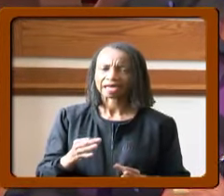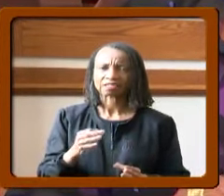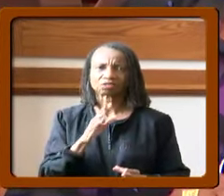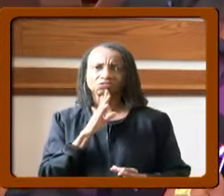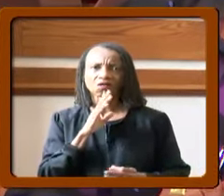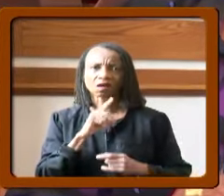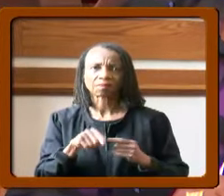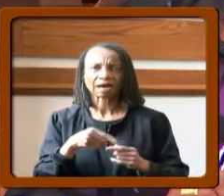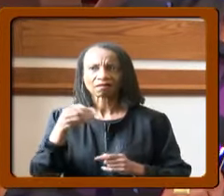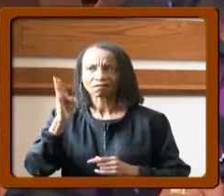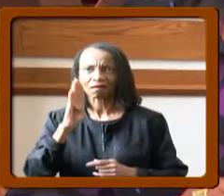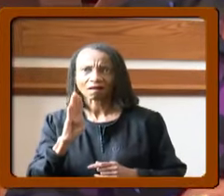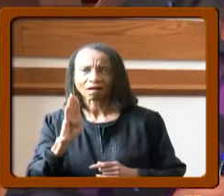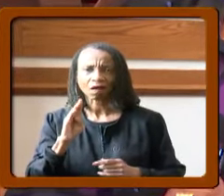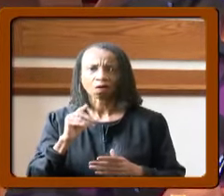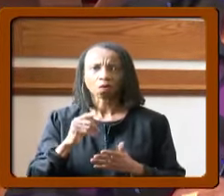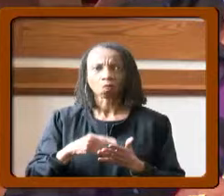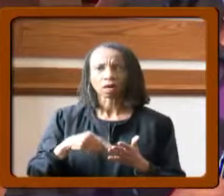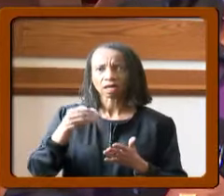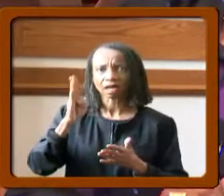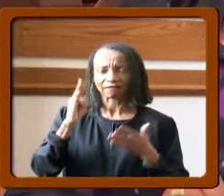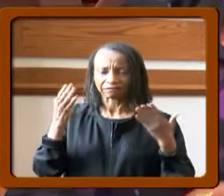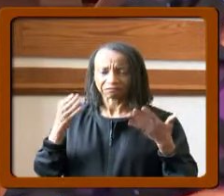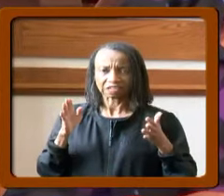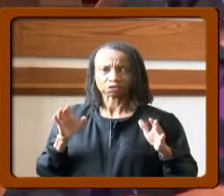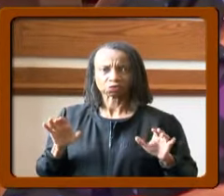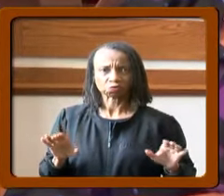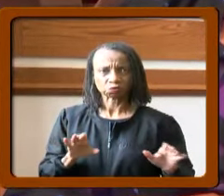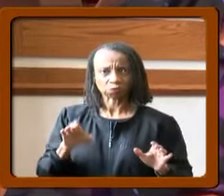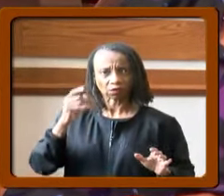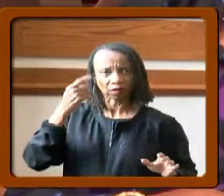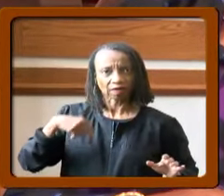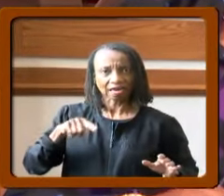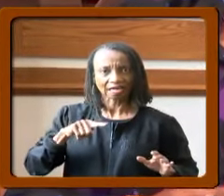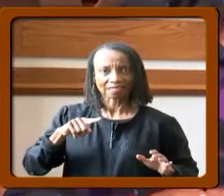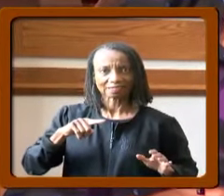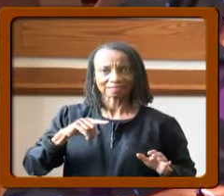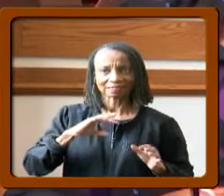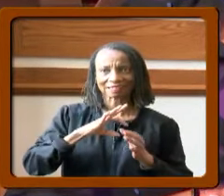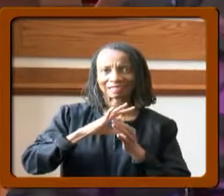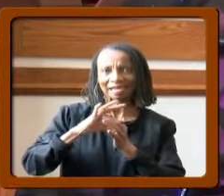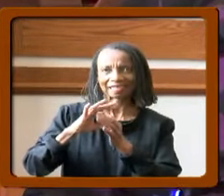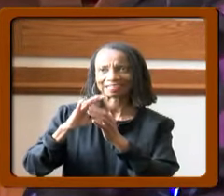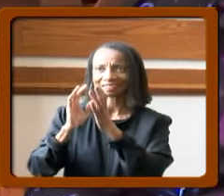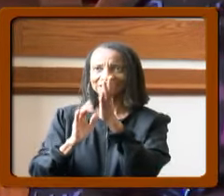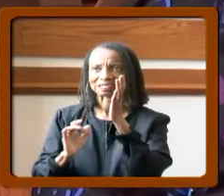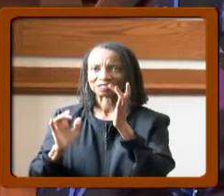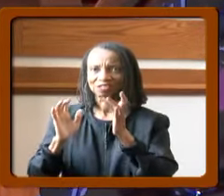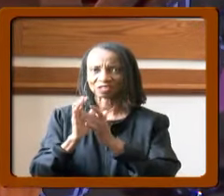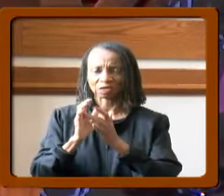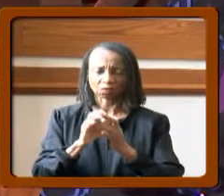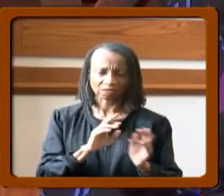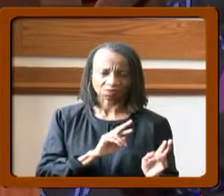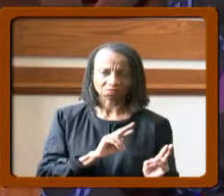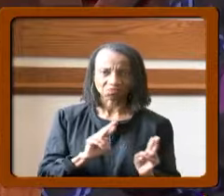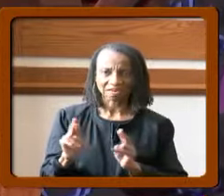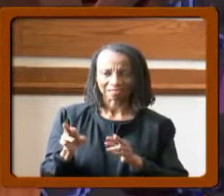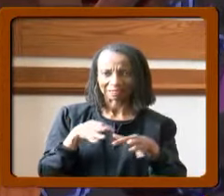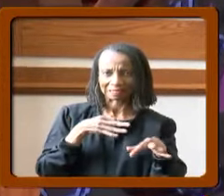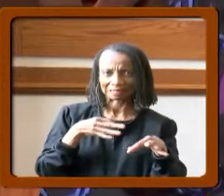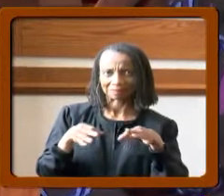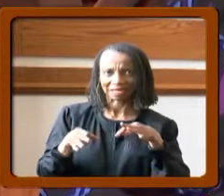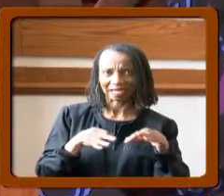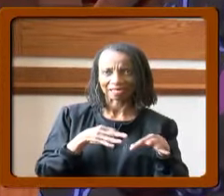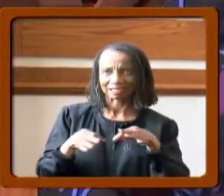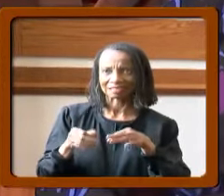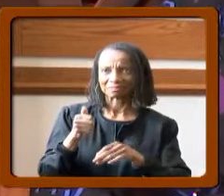God had done for us in Jesus, when he got ready to describe him, he who